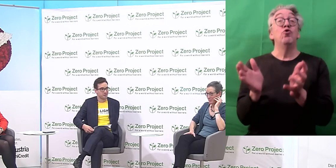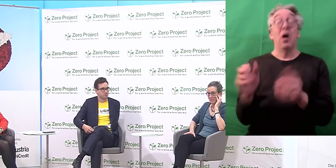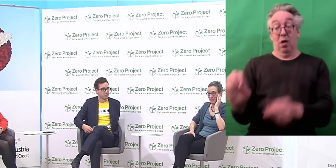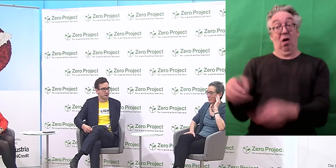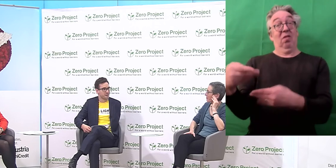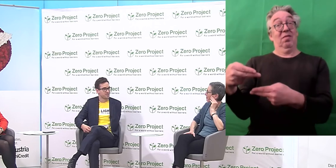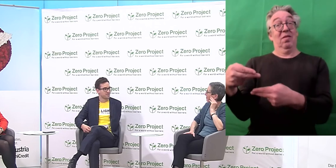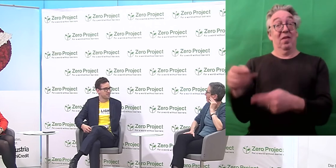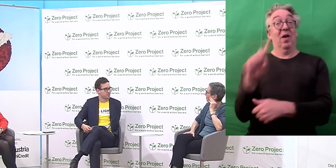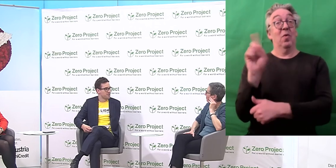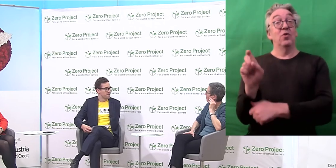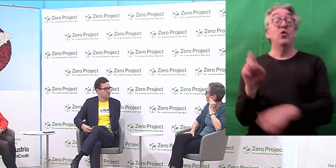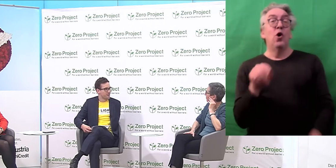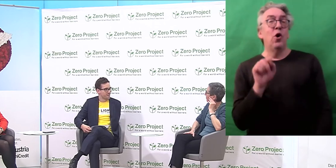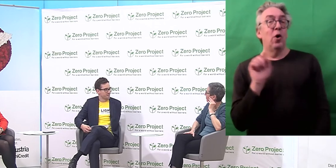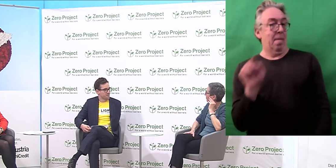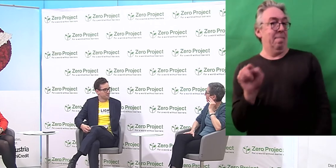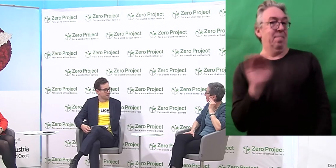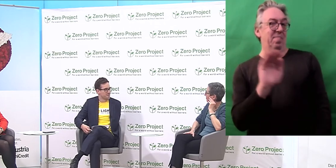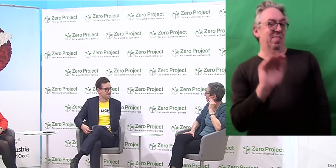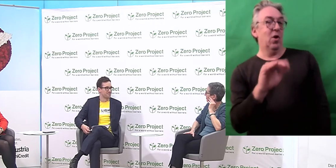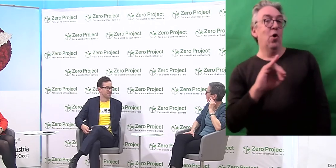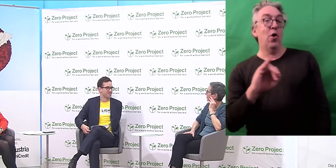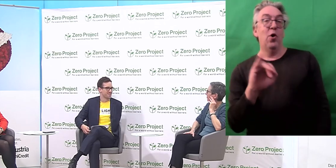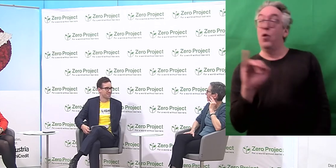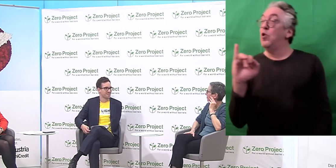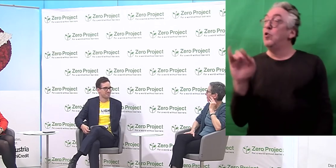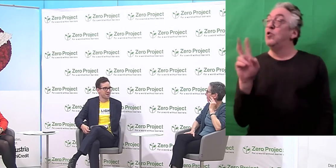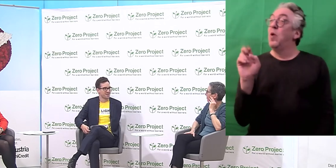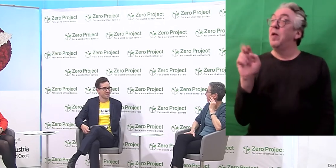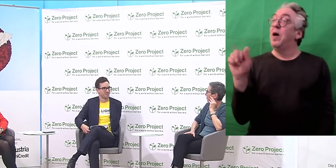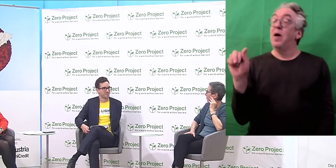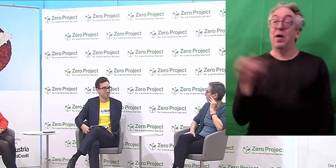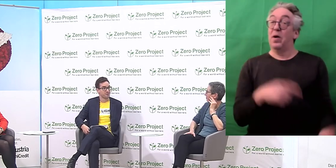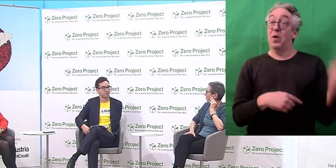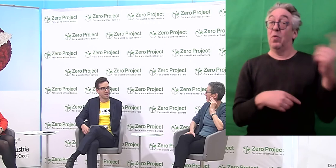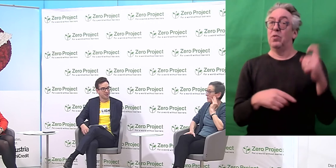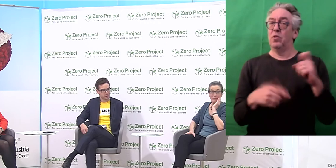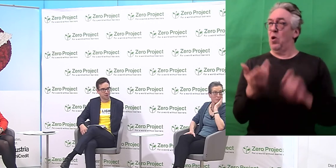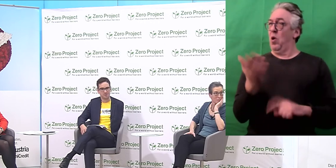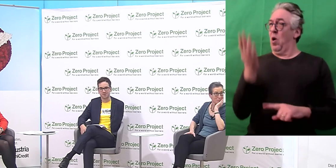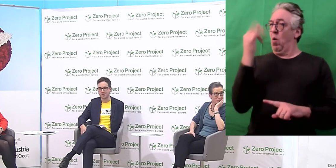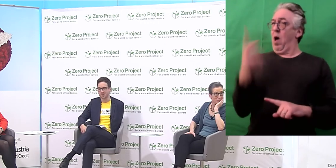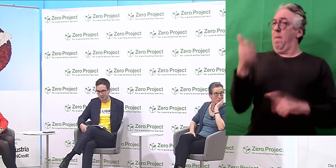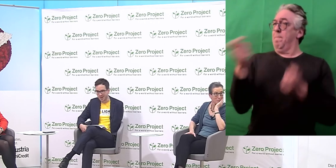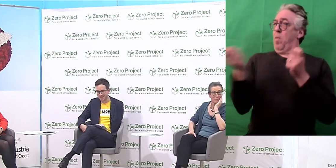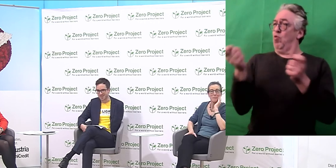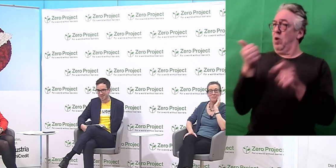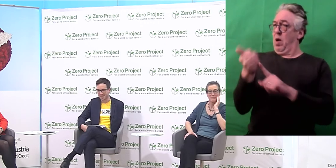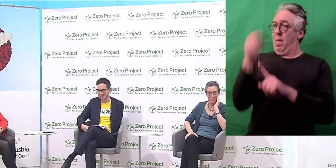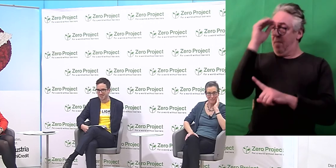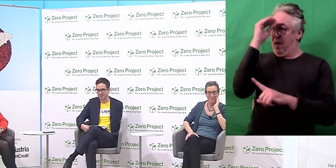Johanna, we were asked, why is the moderator male and not a female? Oh, I think we have the video, so